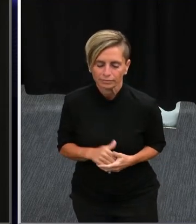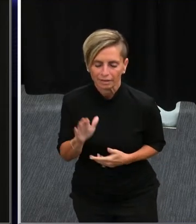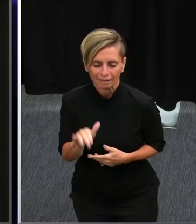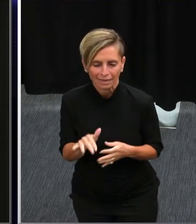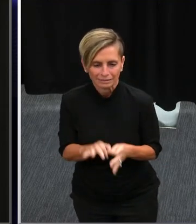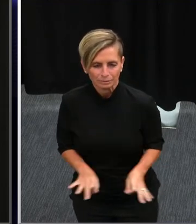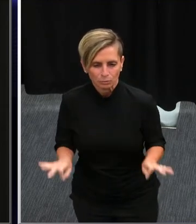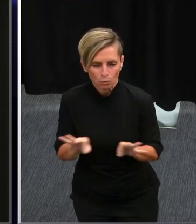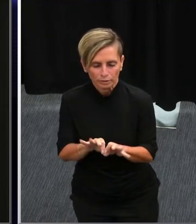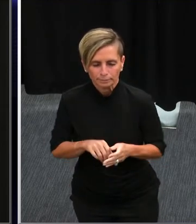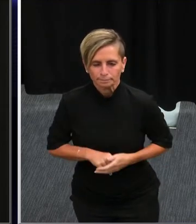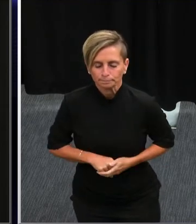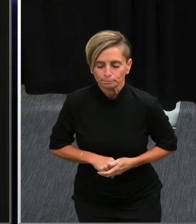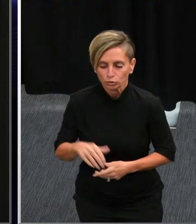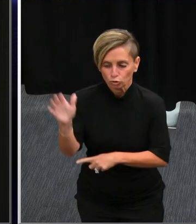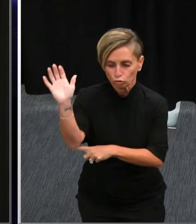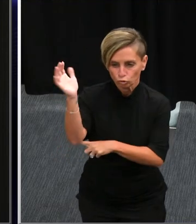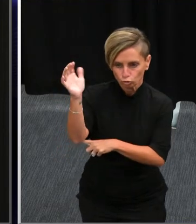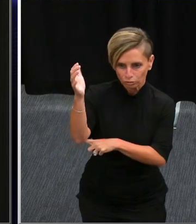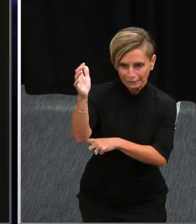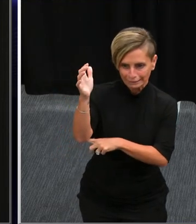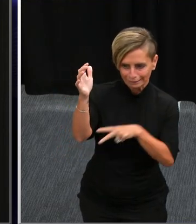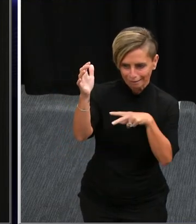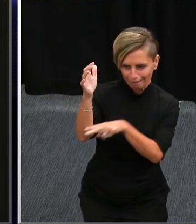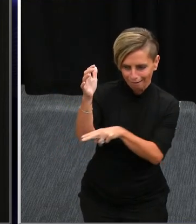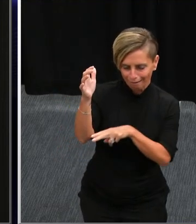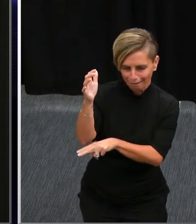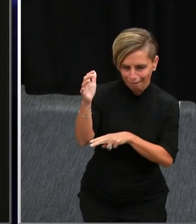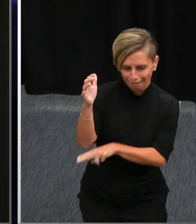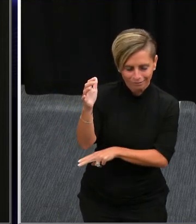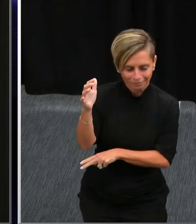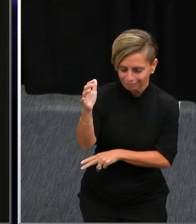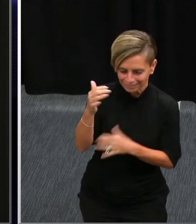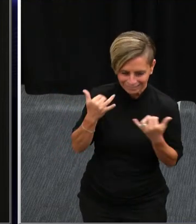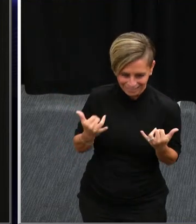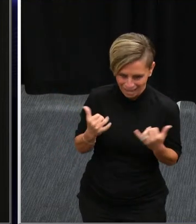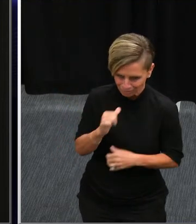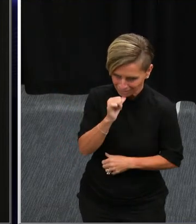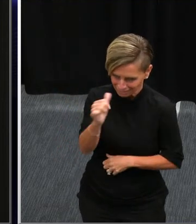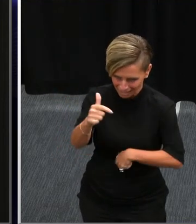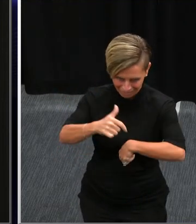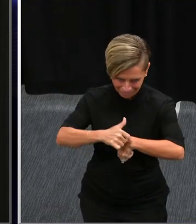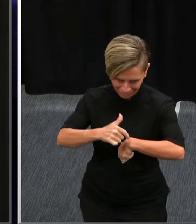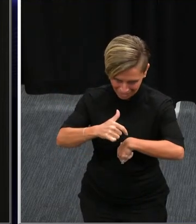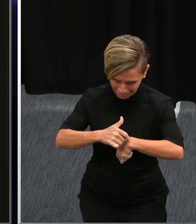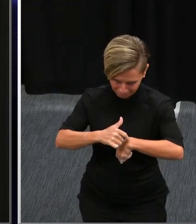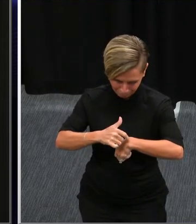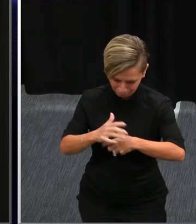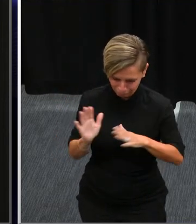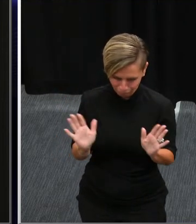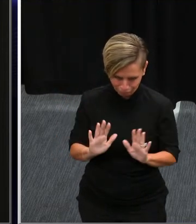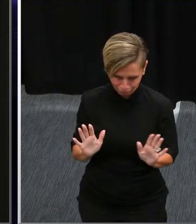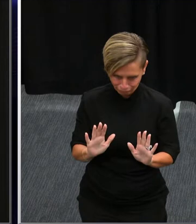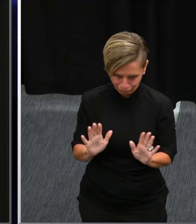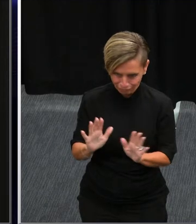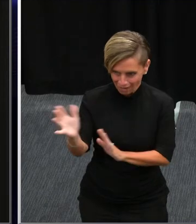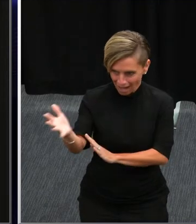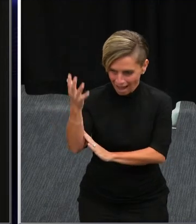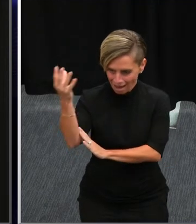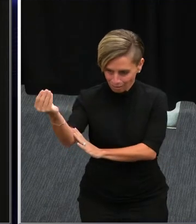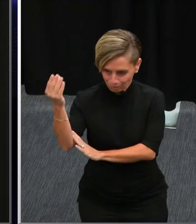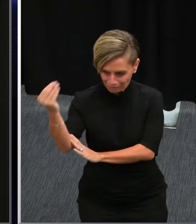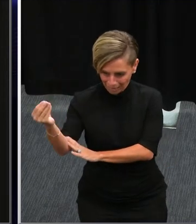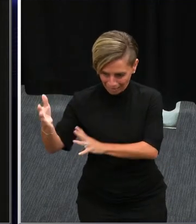Trimming of trees. So this is not the time to start trimming trees. This is not the time to put vegetative material out by the